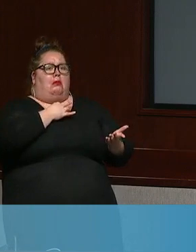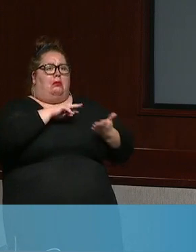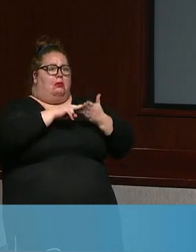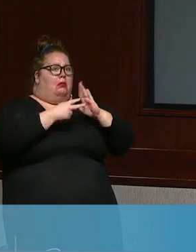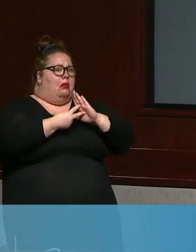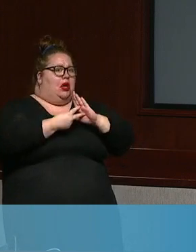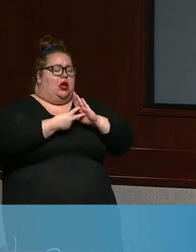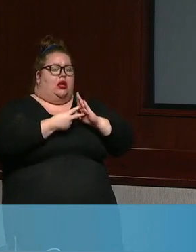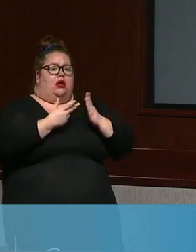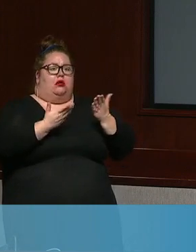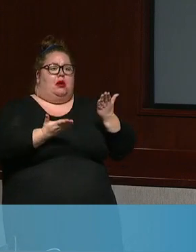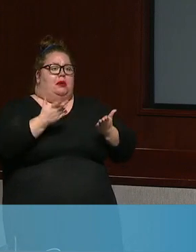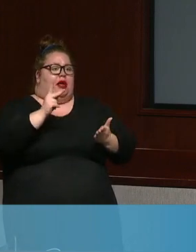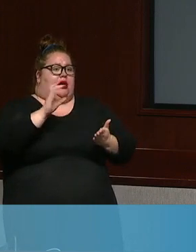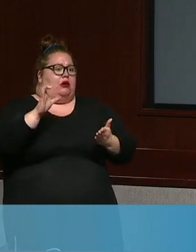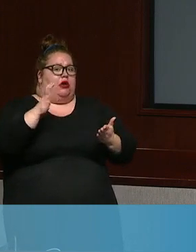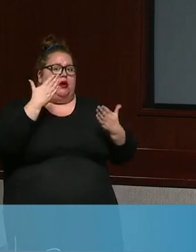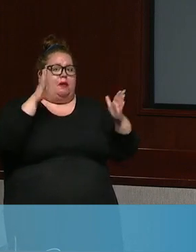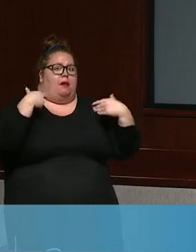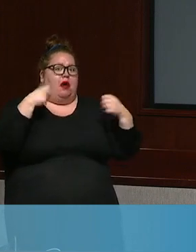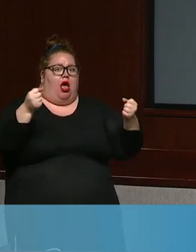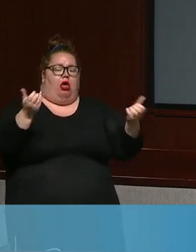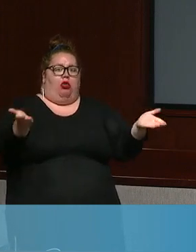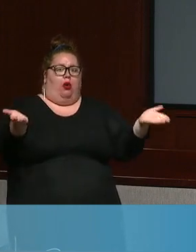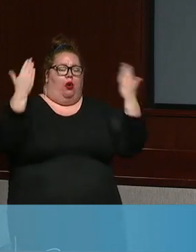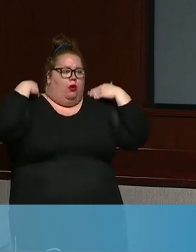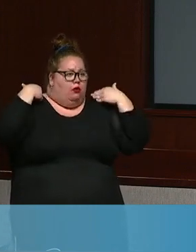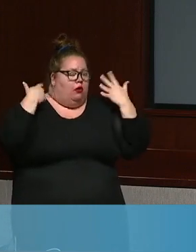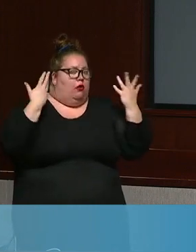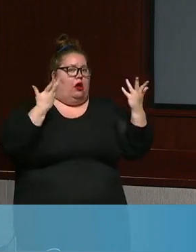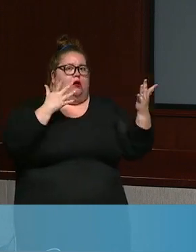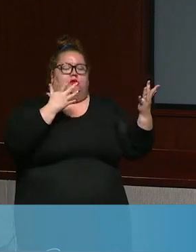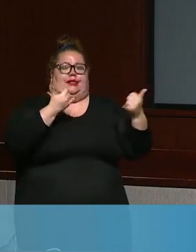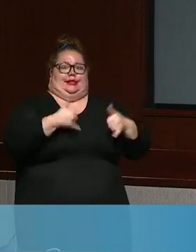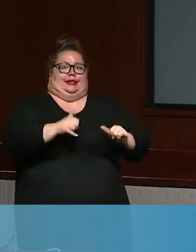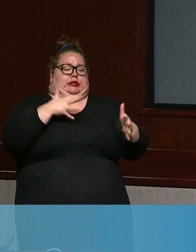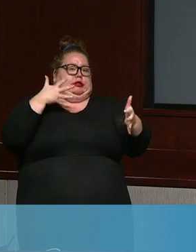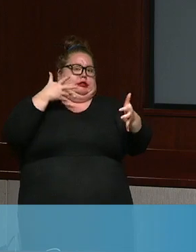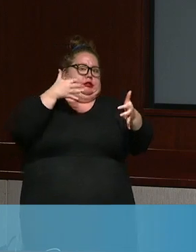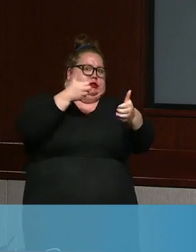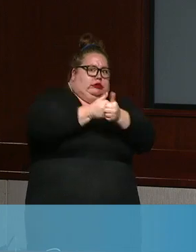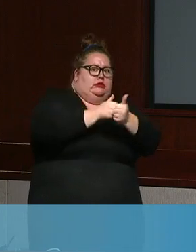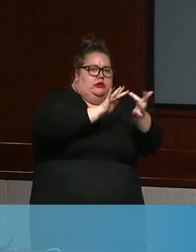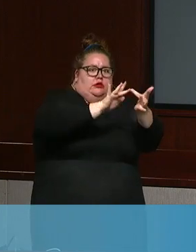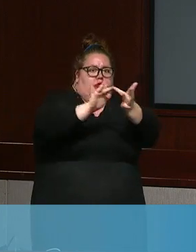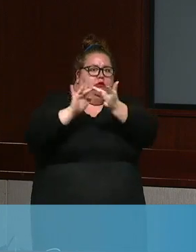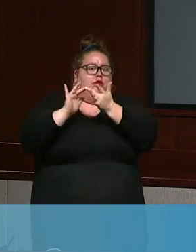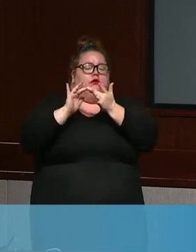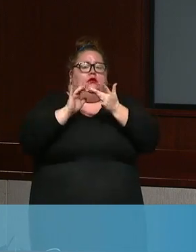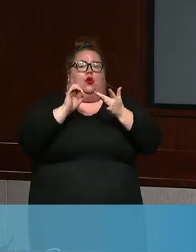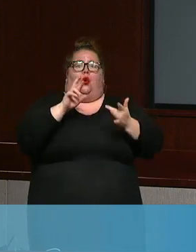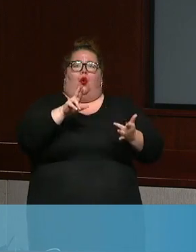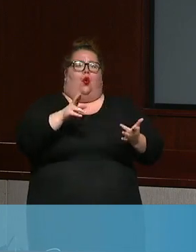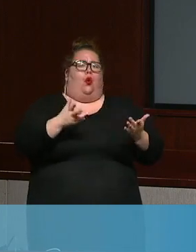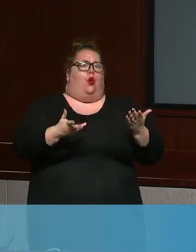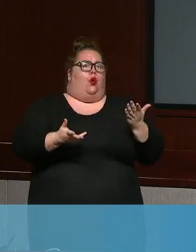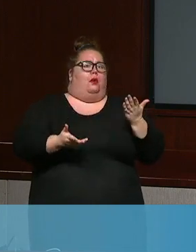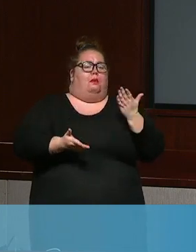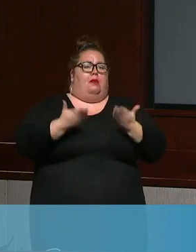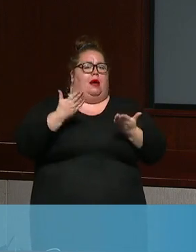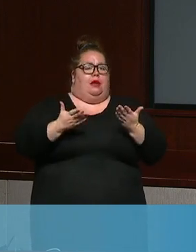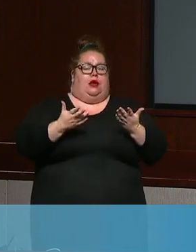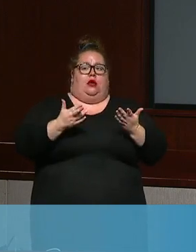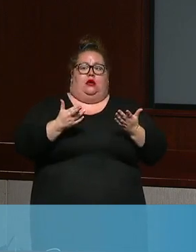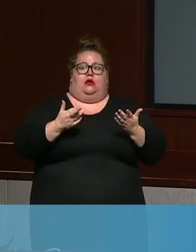of overwhelmed with so many cases and such a relatively small number of contact tracers, or perhaps physicians are not reporting to